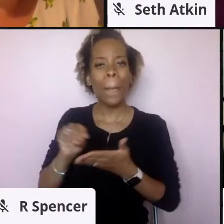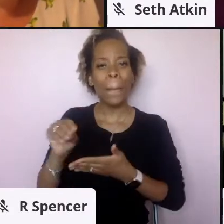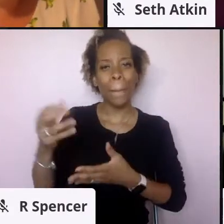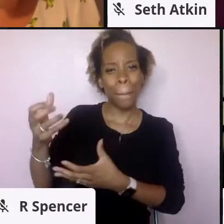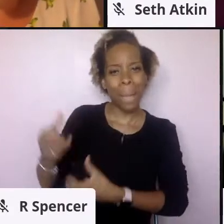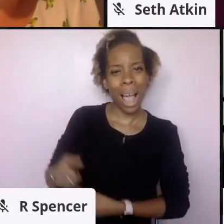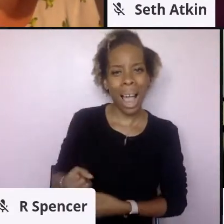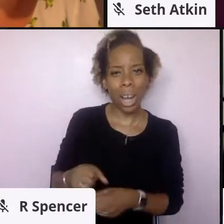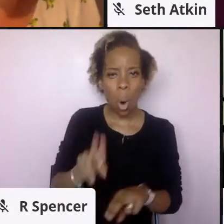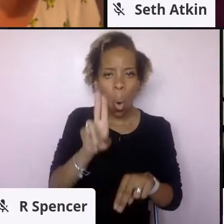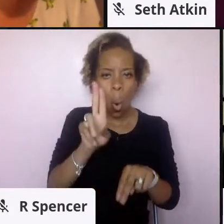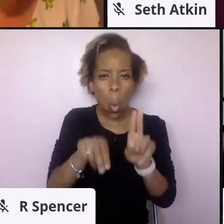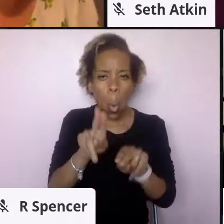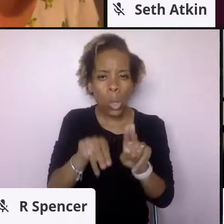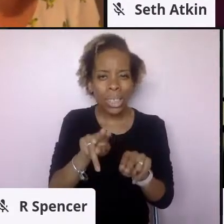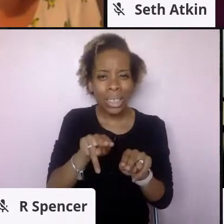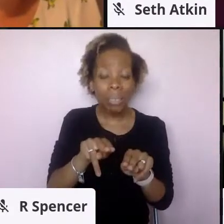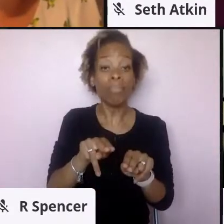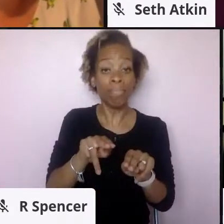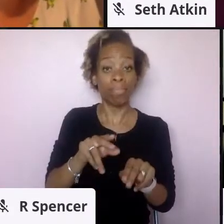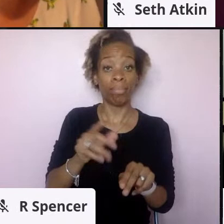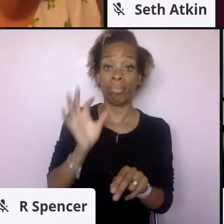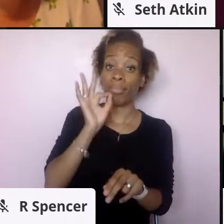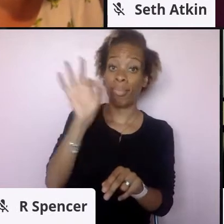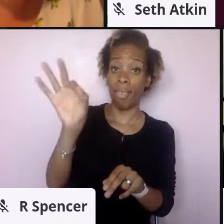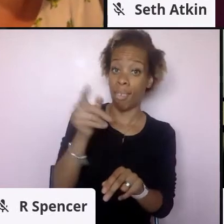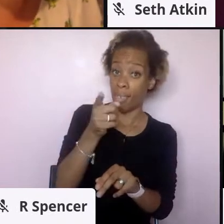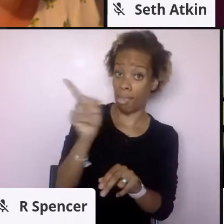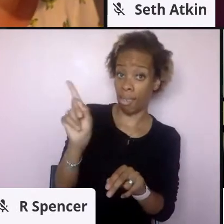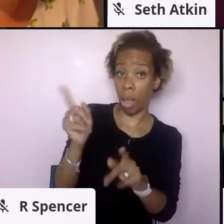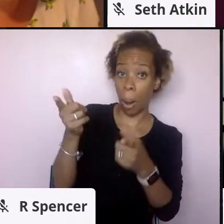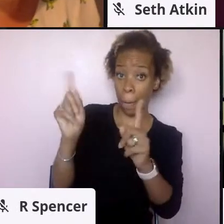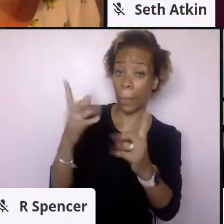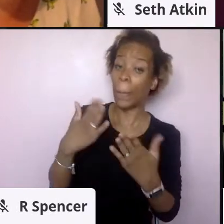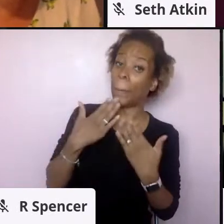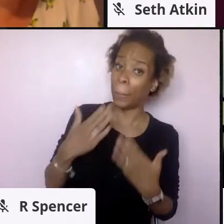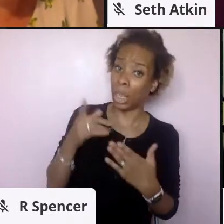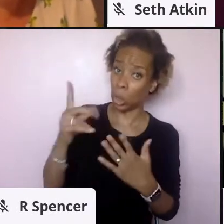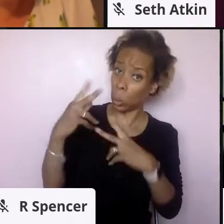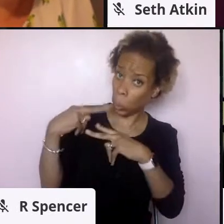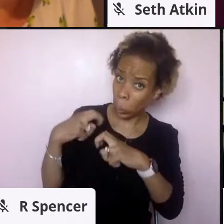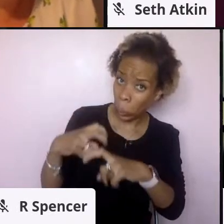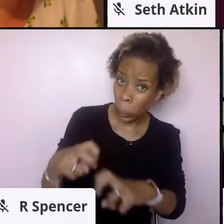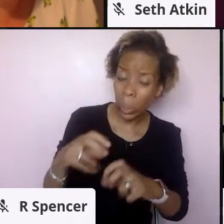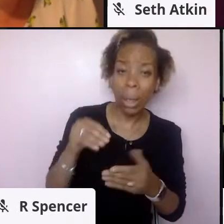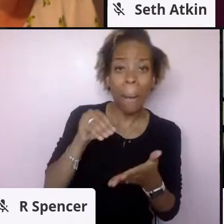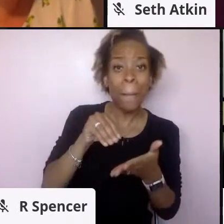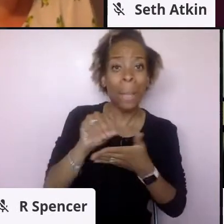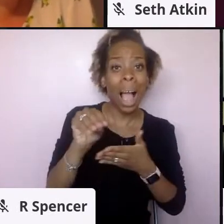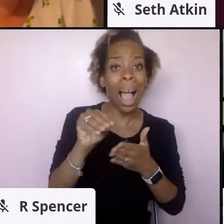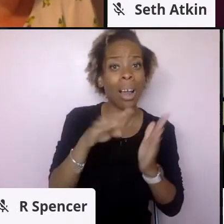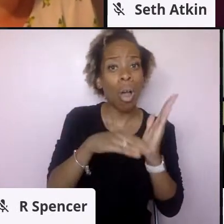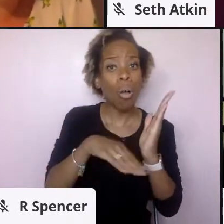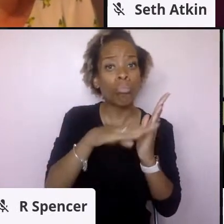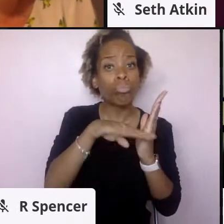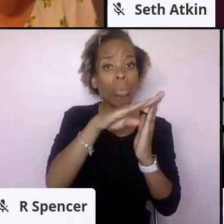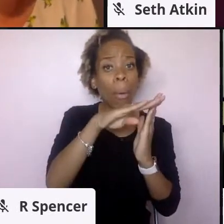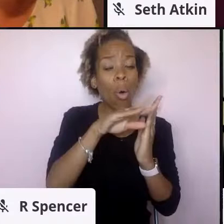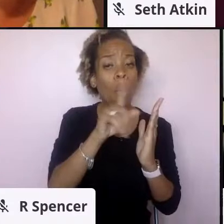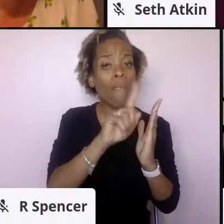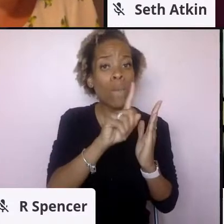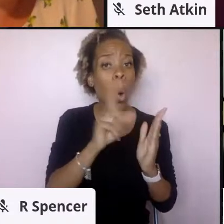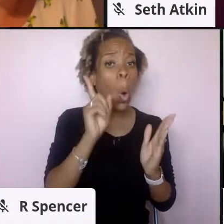way of asking employers to look at the pay on promotion of women, Black members and disabled